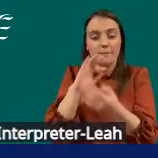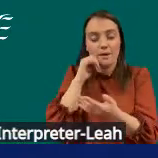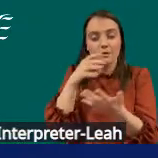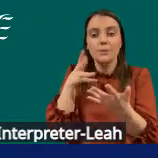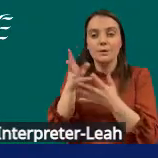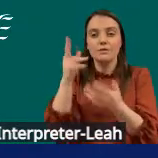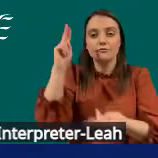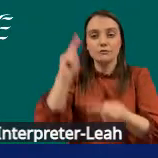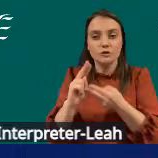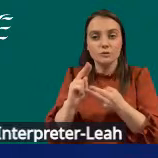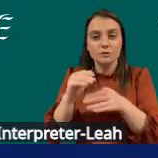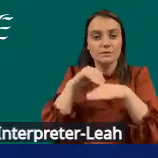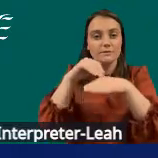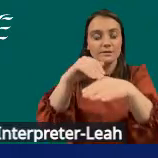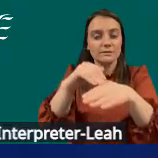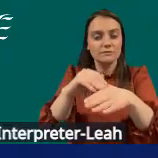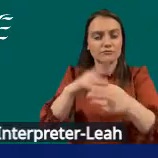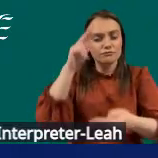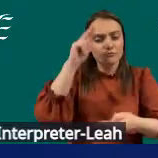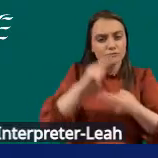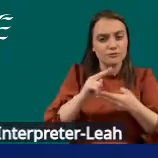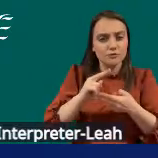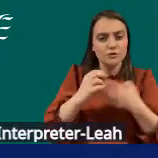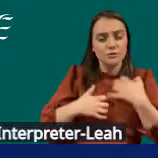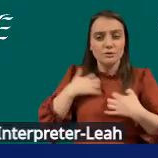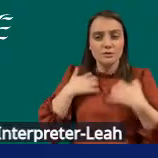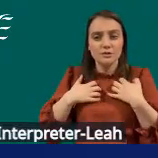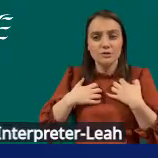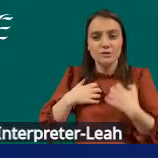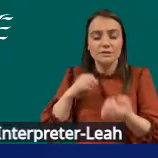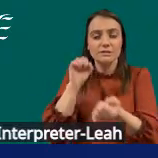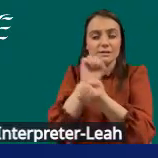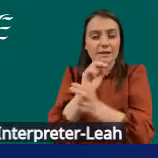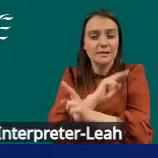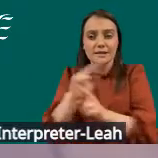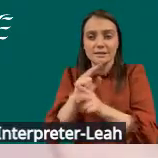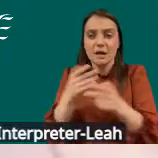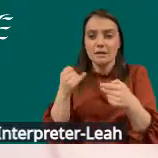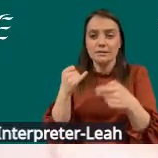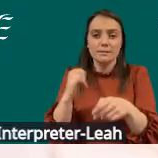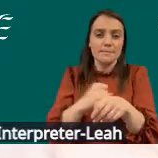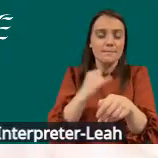Being less interested in sex as you get older is not a medical condition that requires treatment.